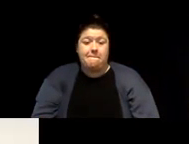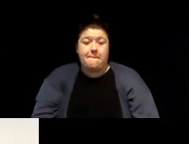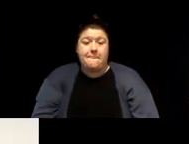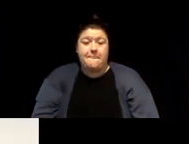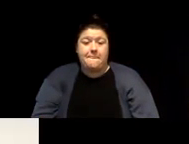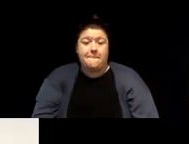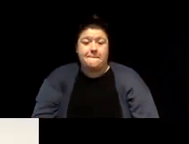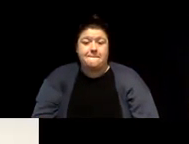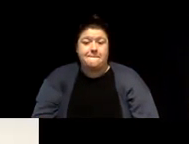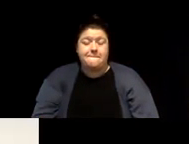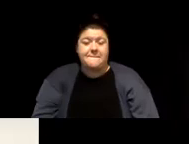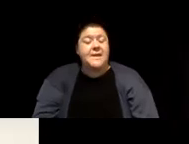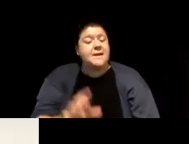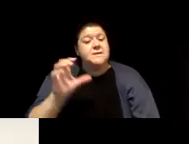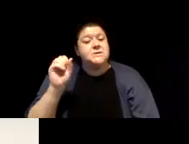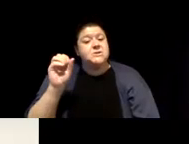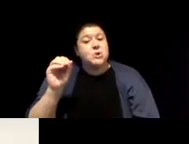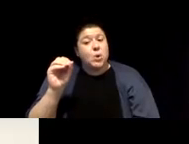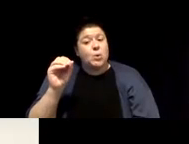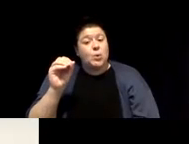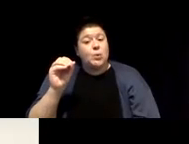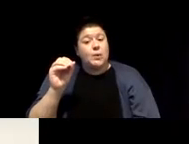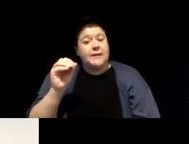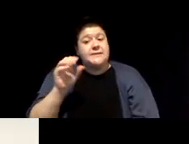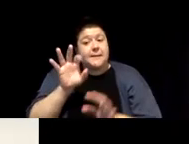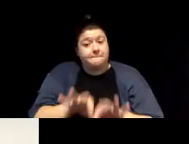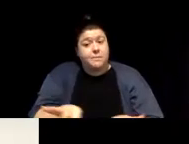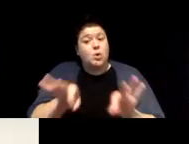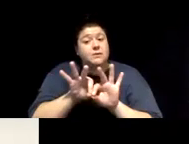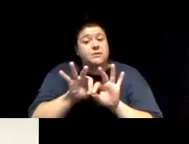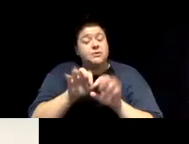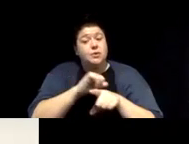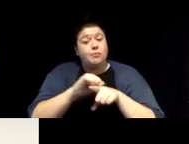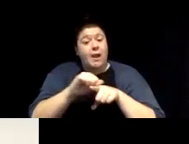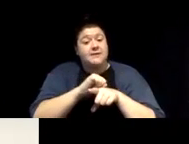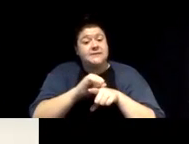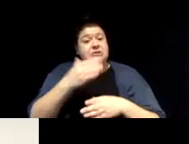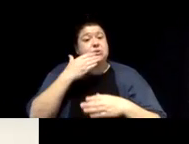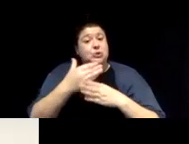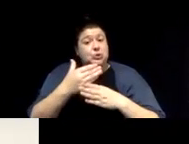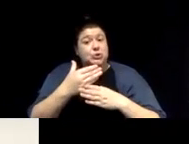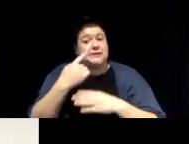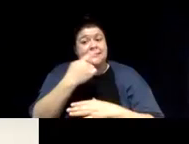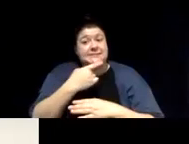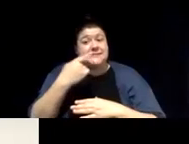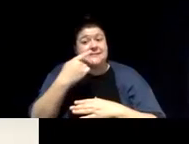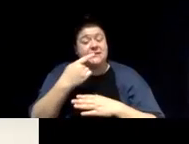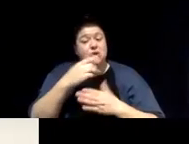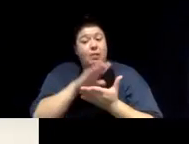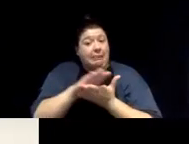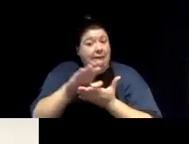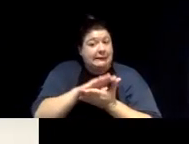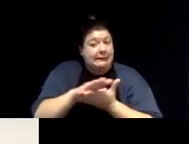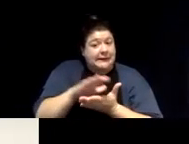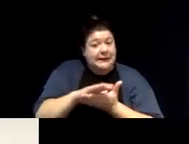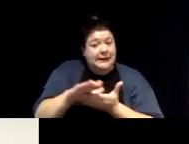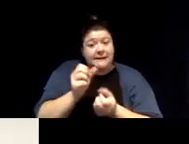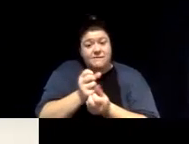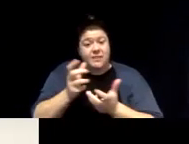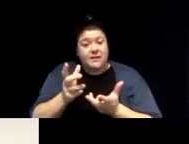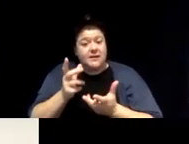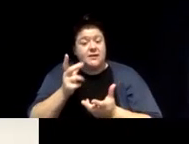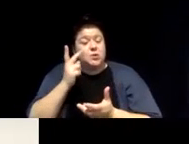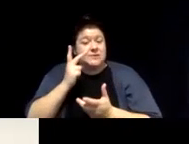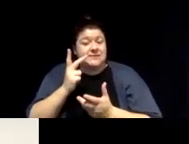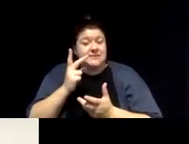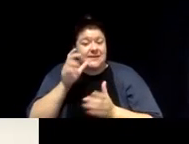well-being. So it's important to practice good dental hygiene. And you'll see on this picture,